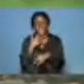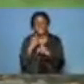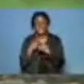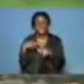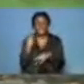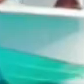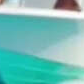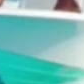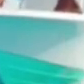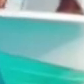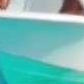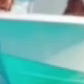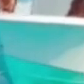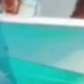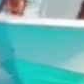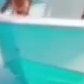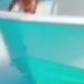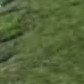Bahamians.